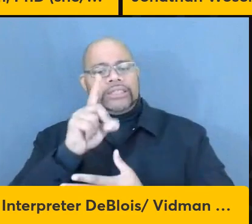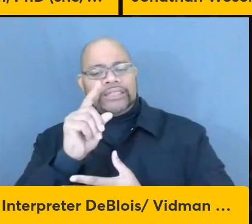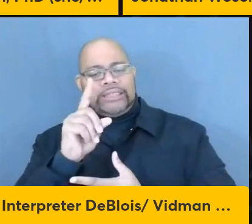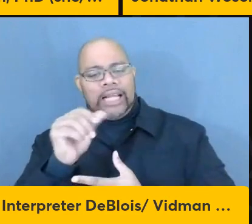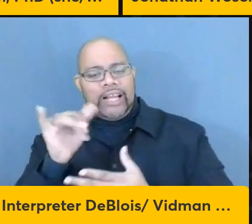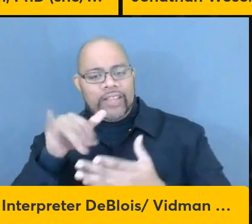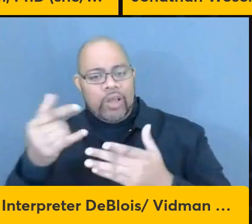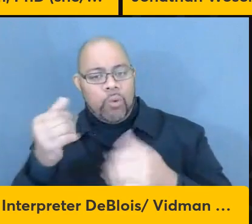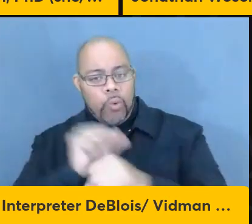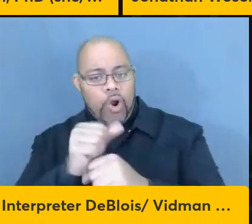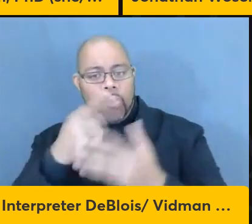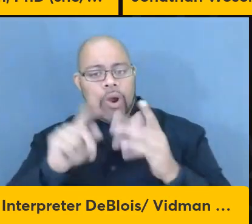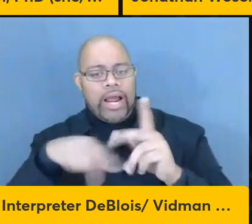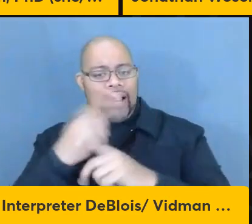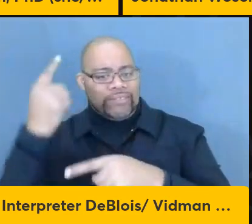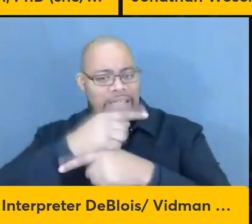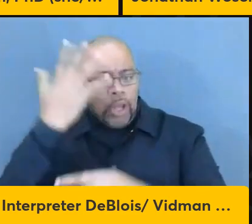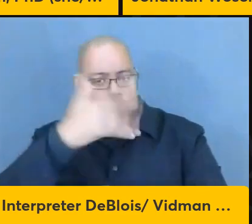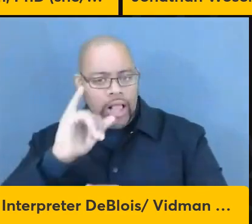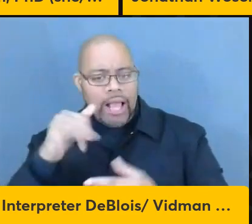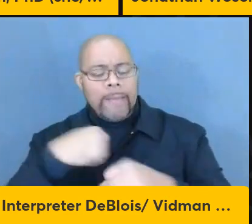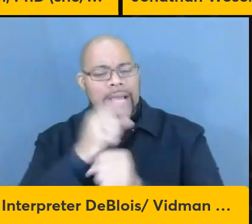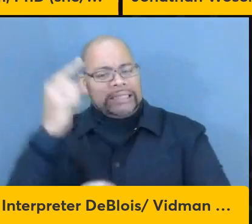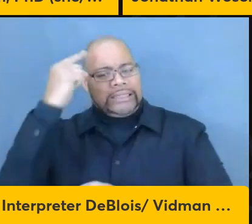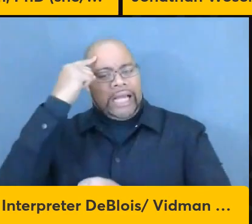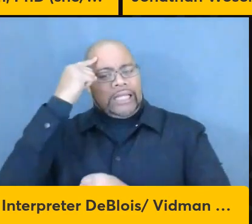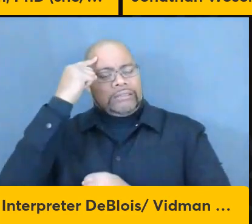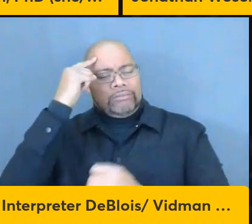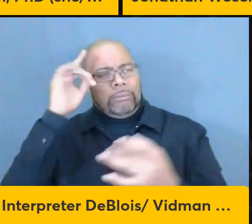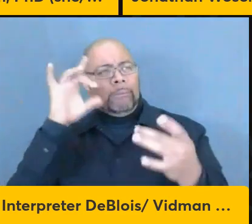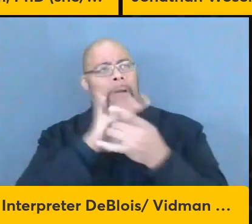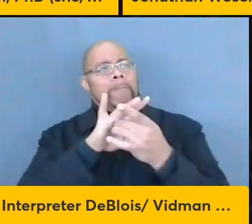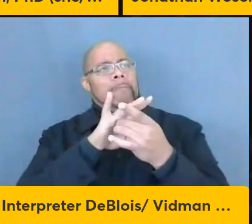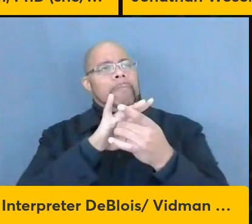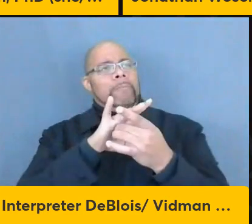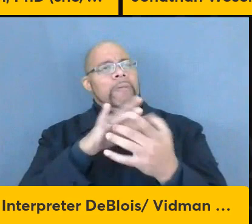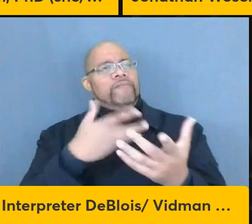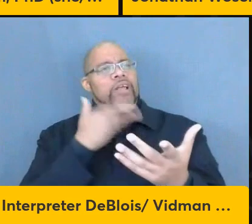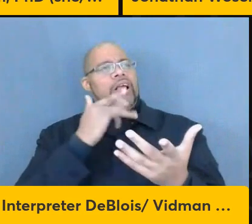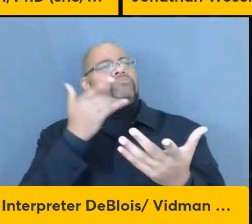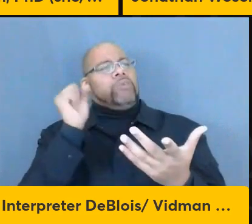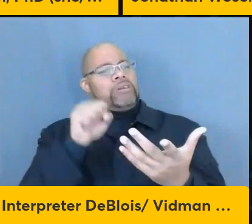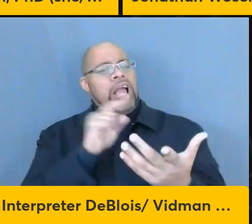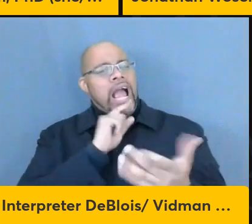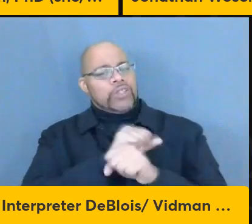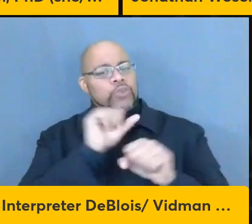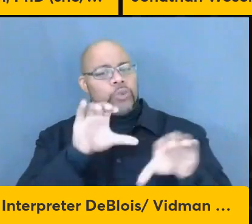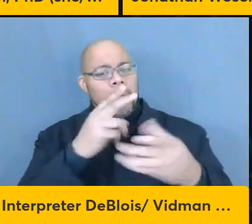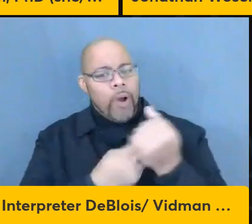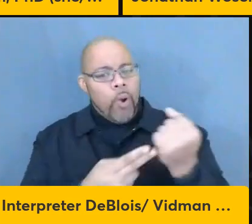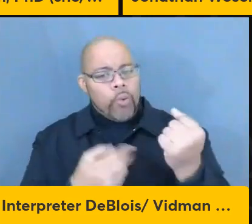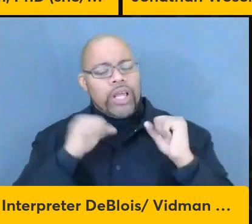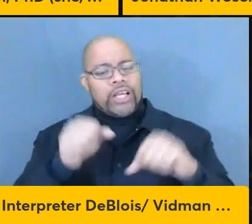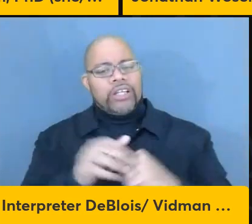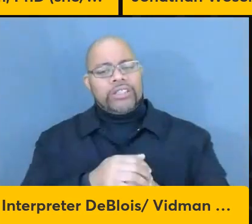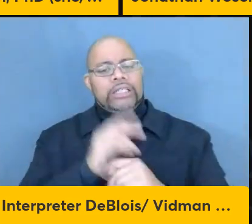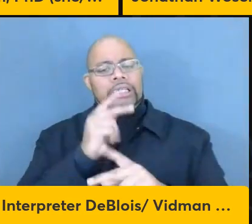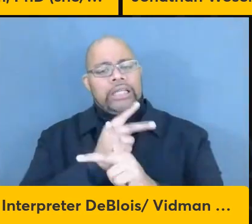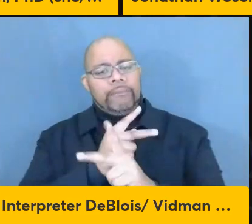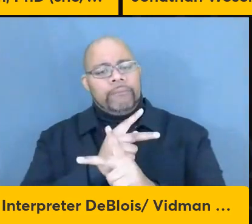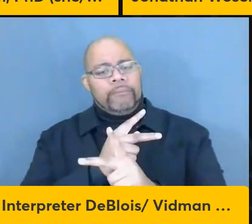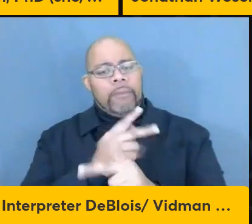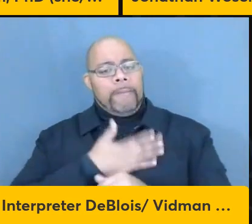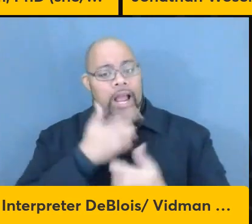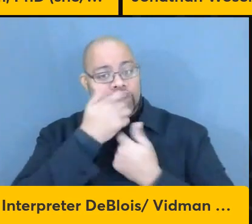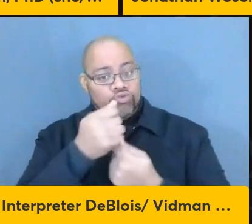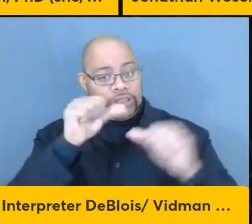and it sort of made sense. It clicked, and it felt like, oh, I can actually do both. I can keep my